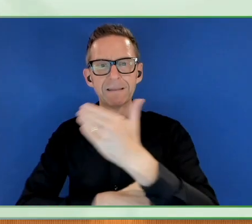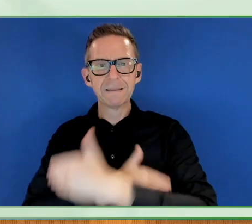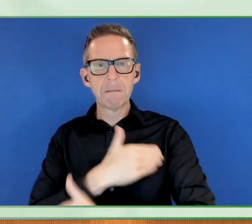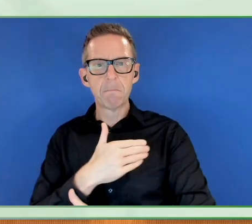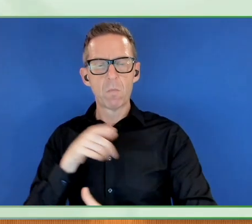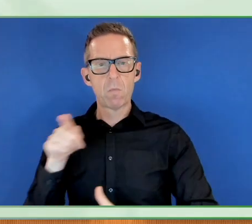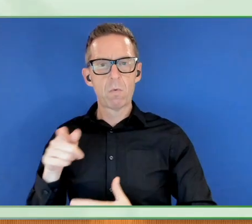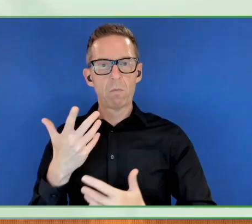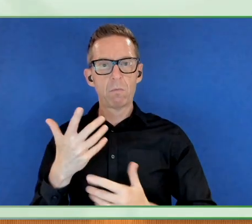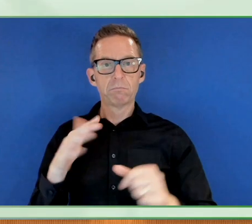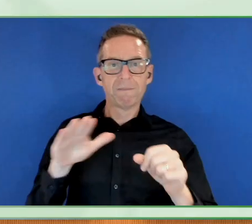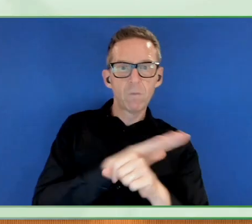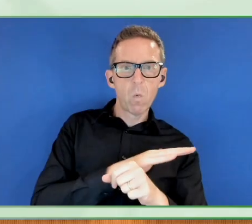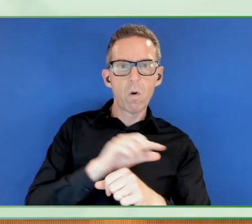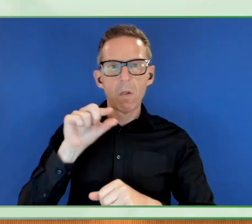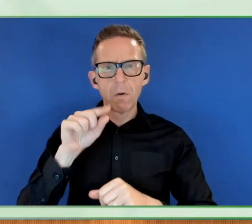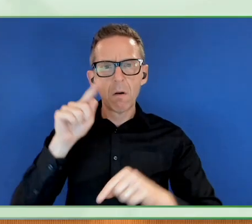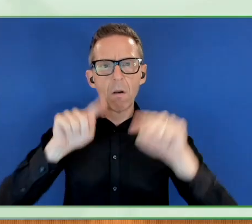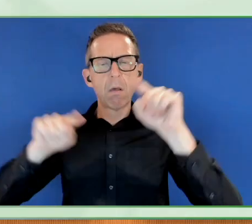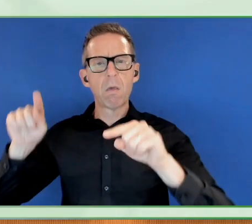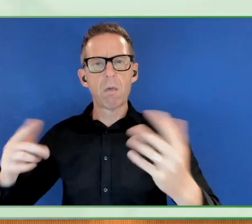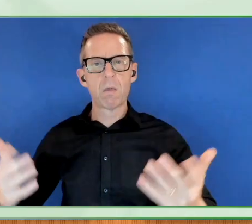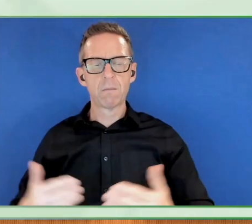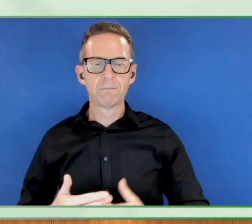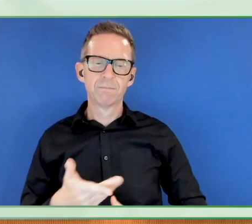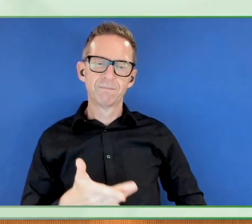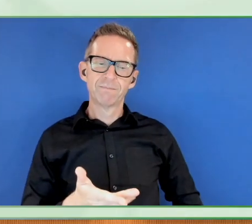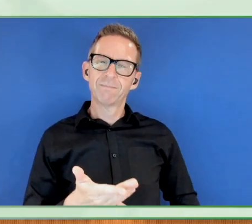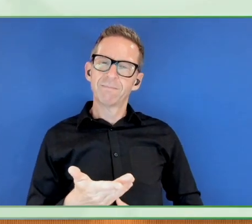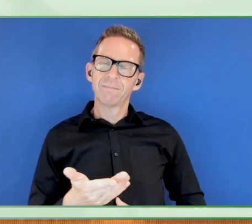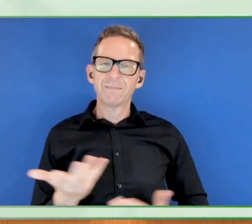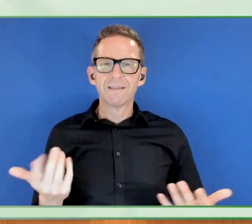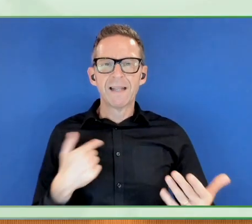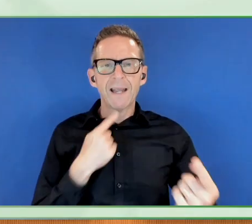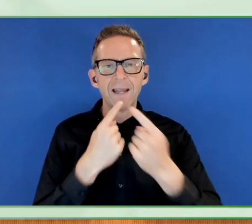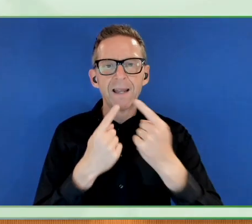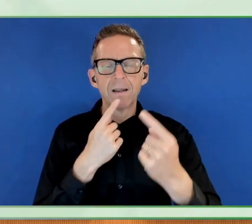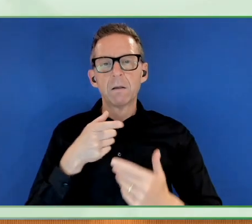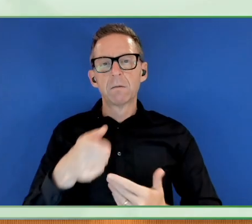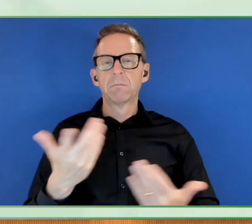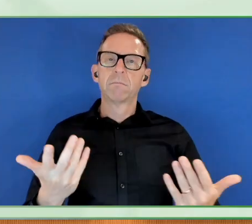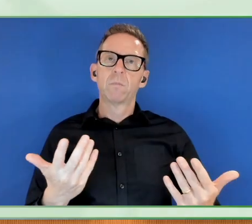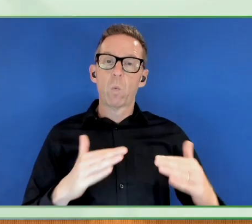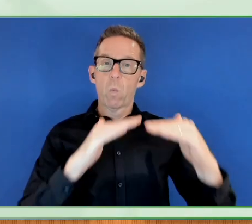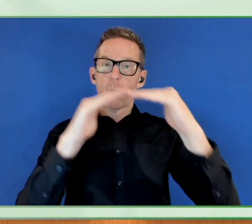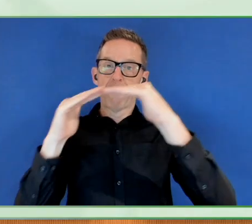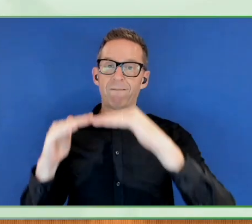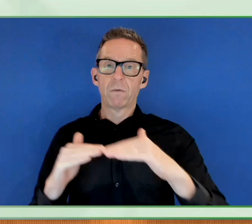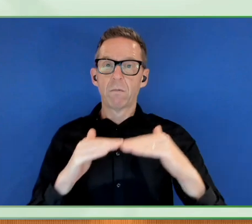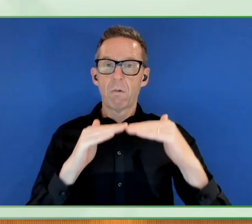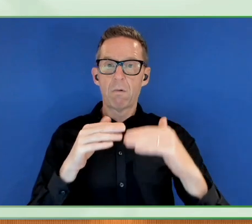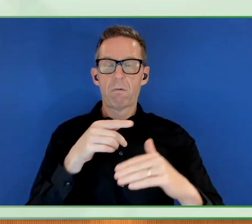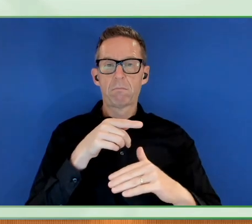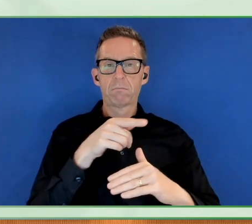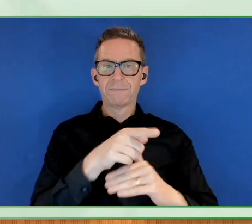everyone. So it's not like you need this. Or of course there will be someone who will have the need for something